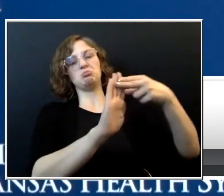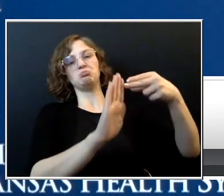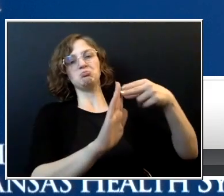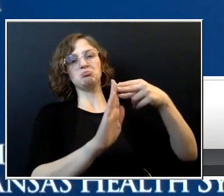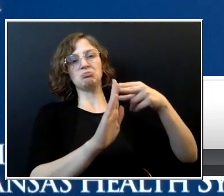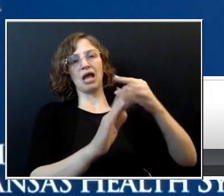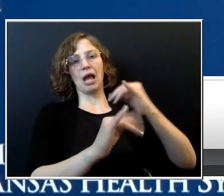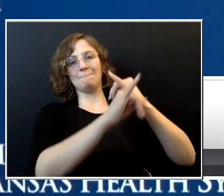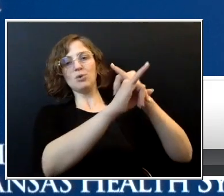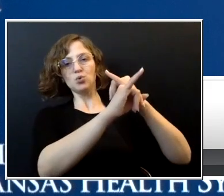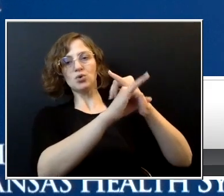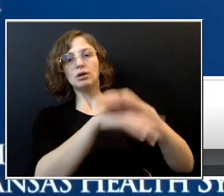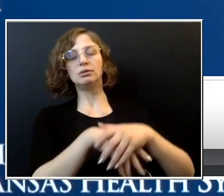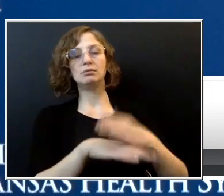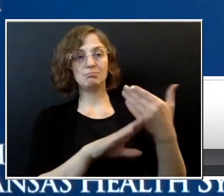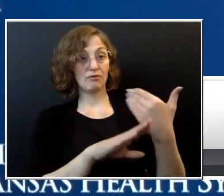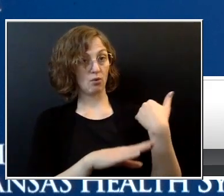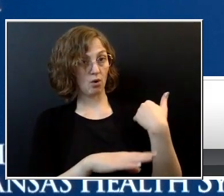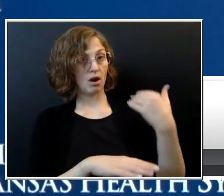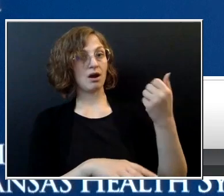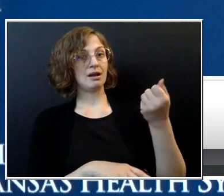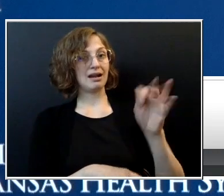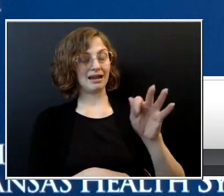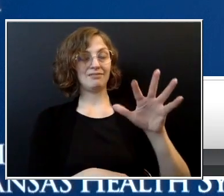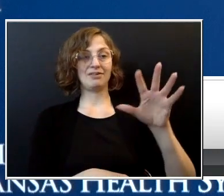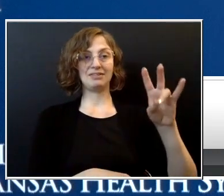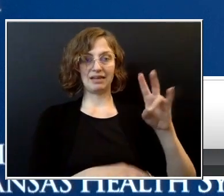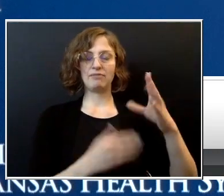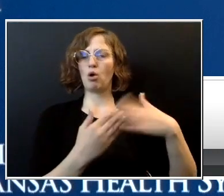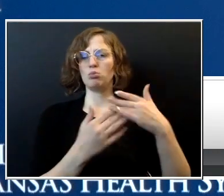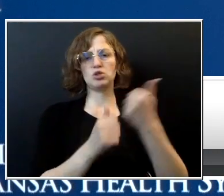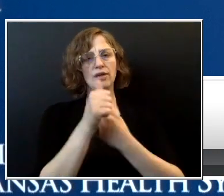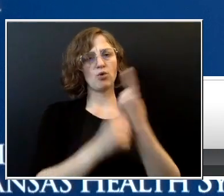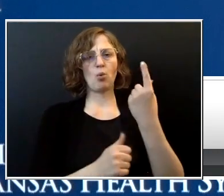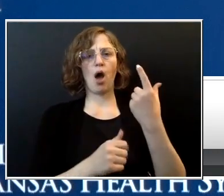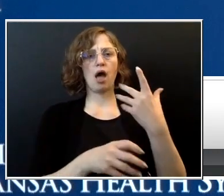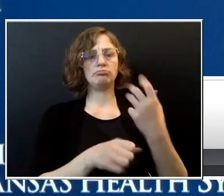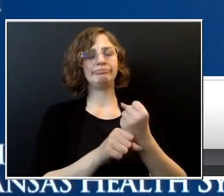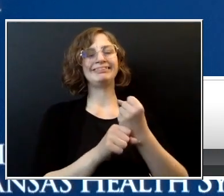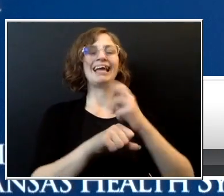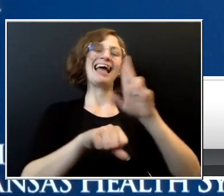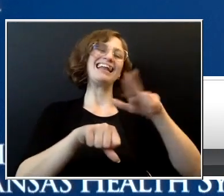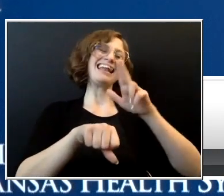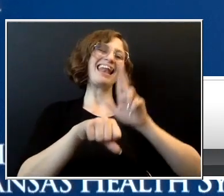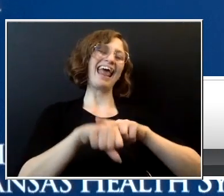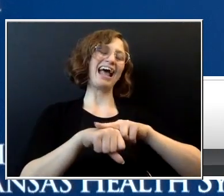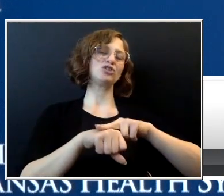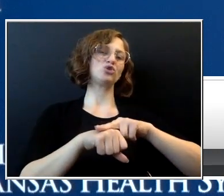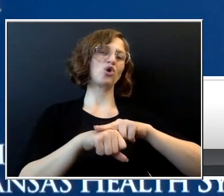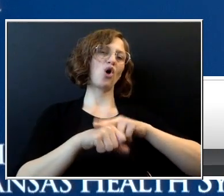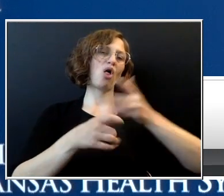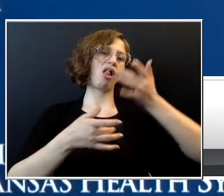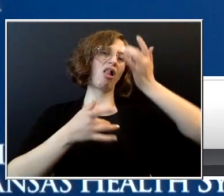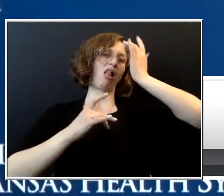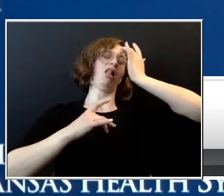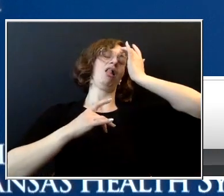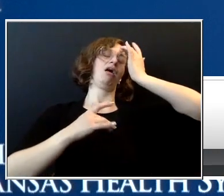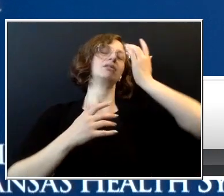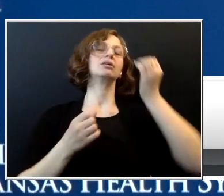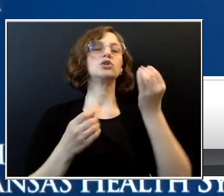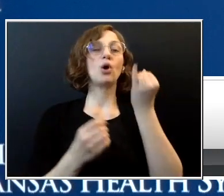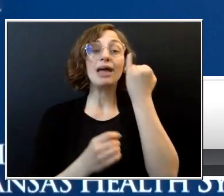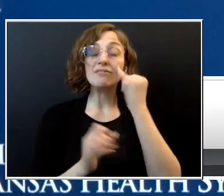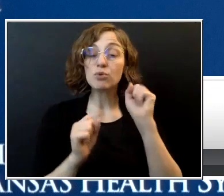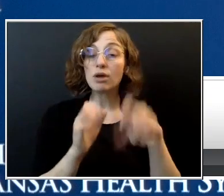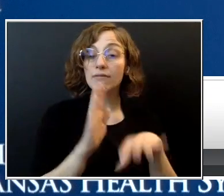being infected naturally. So I think those are the two main ways if you can run down your vaccination records. But again, most of